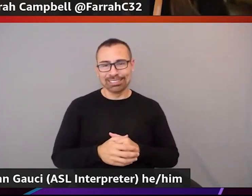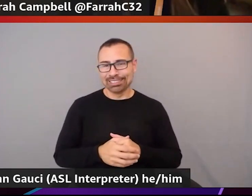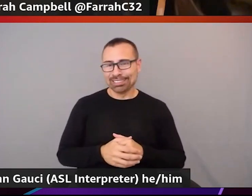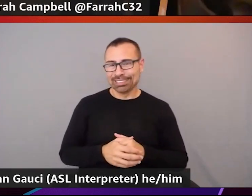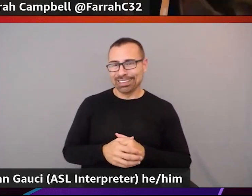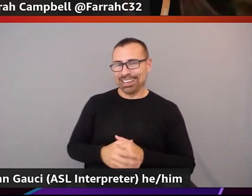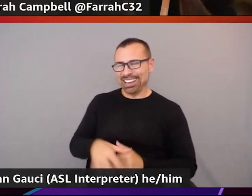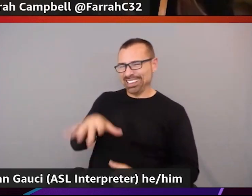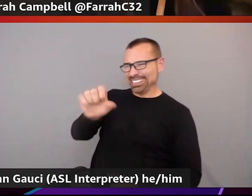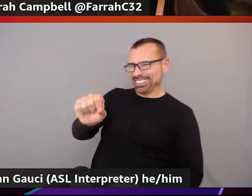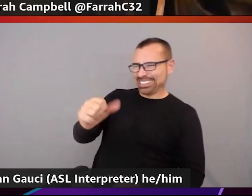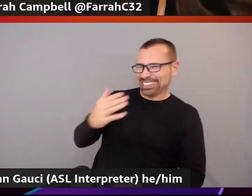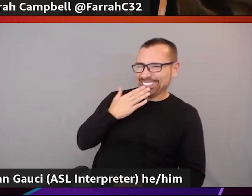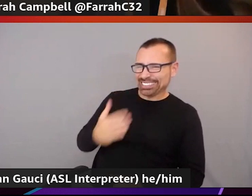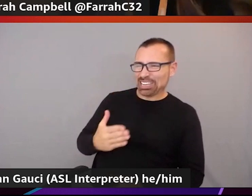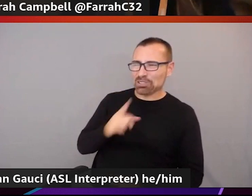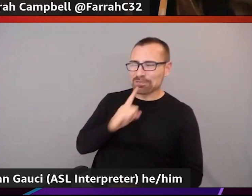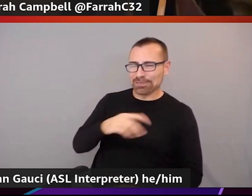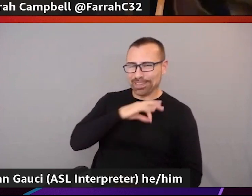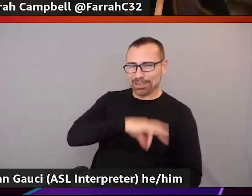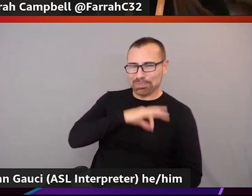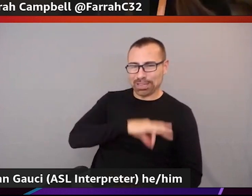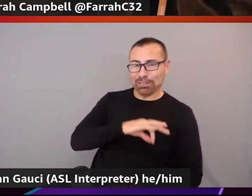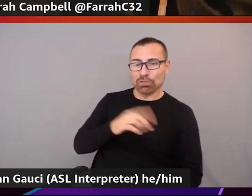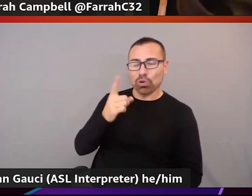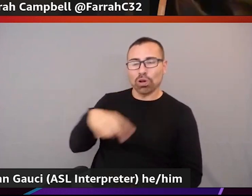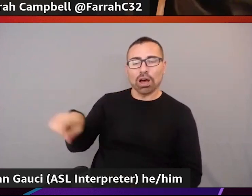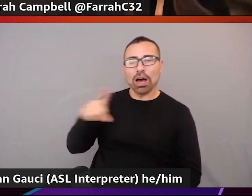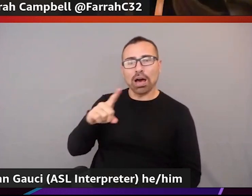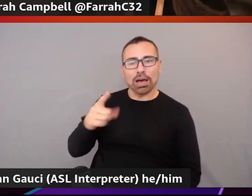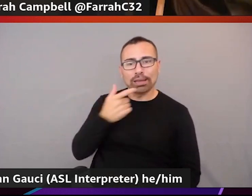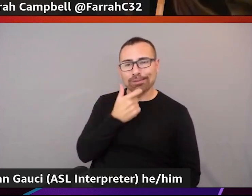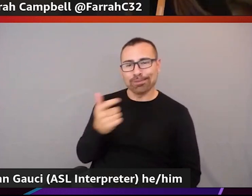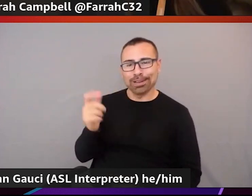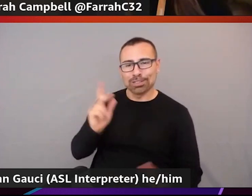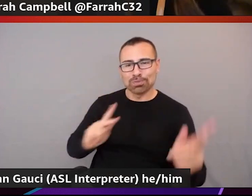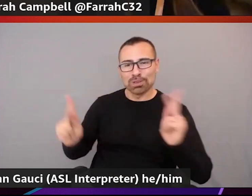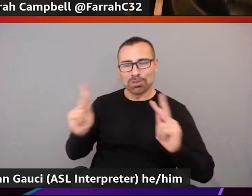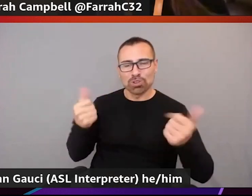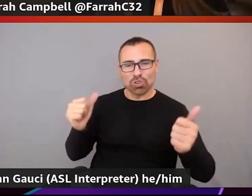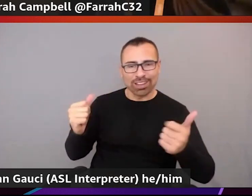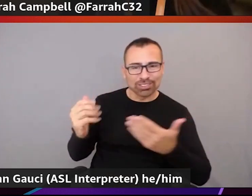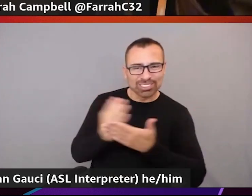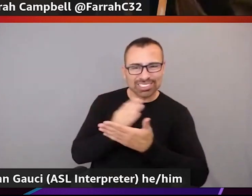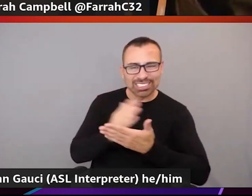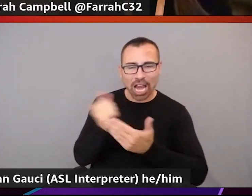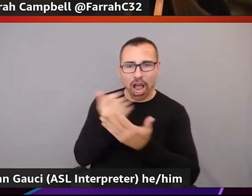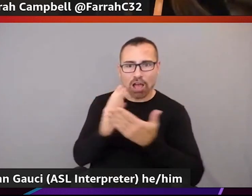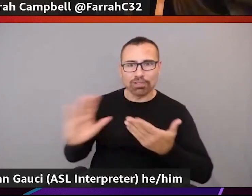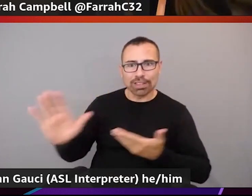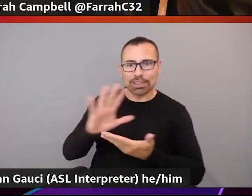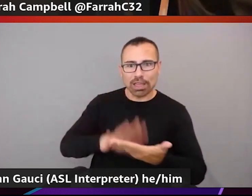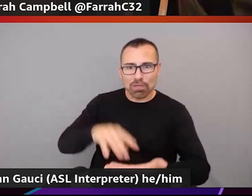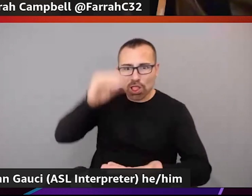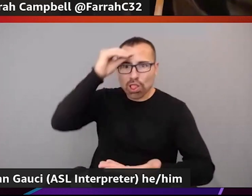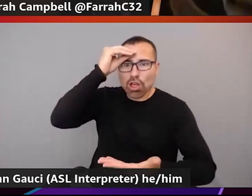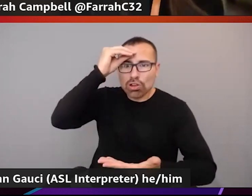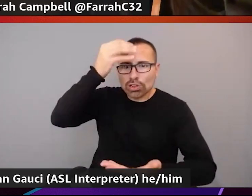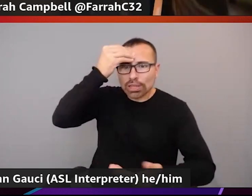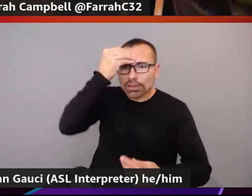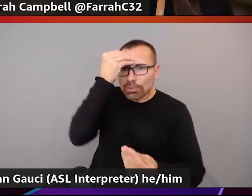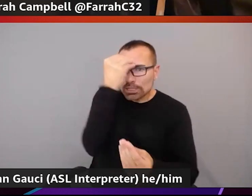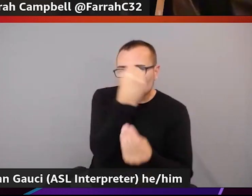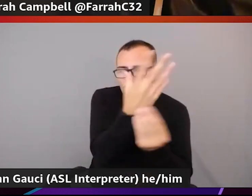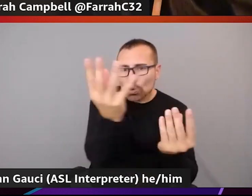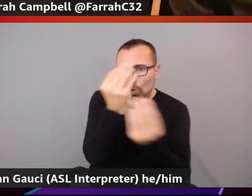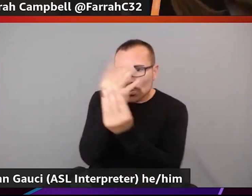a lot of folks in this community doing all that they can, trying to share everything that they're learning, whether it be failures or some of the best